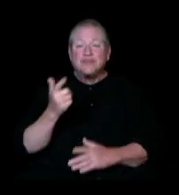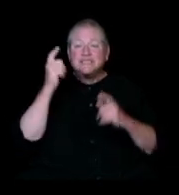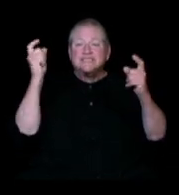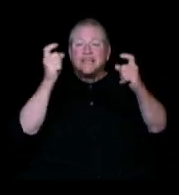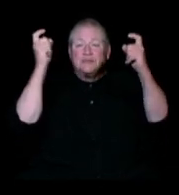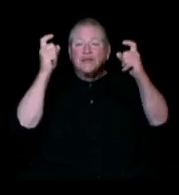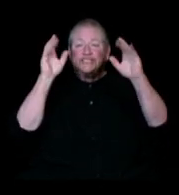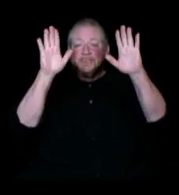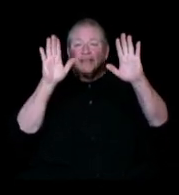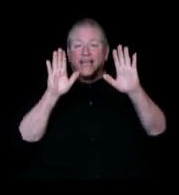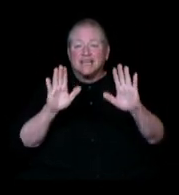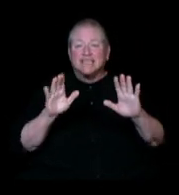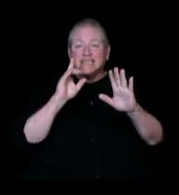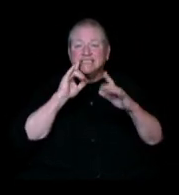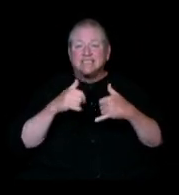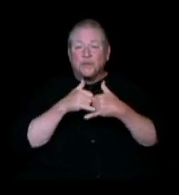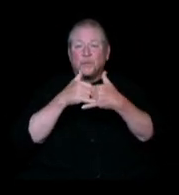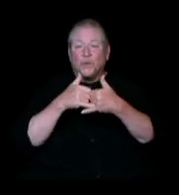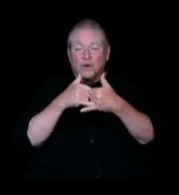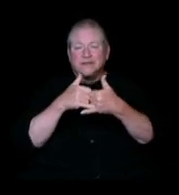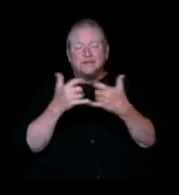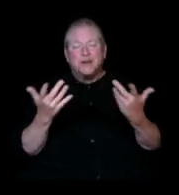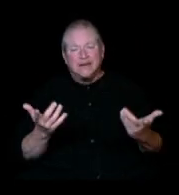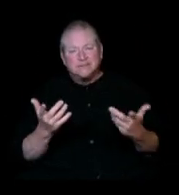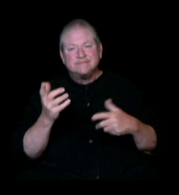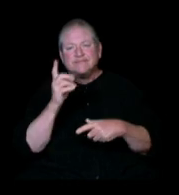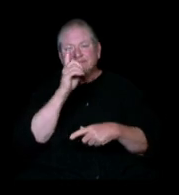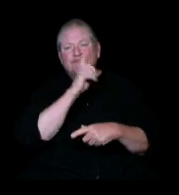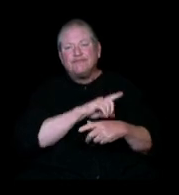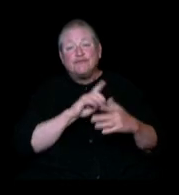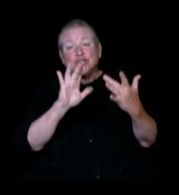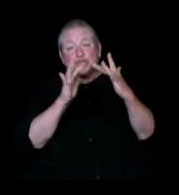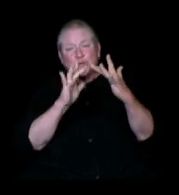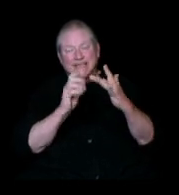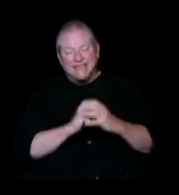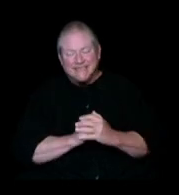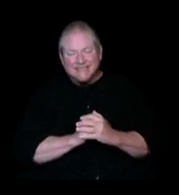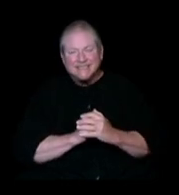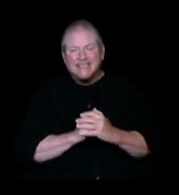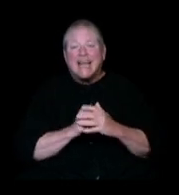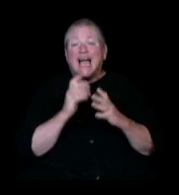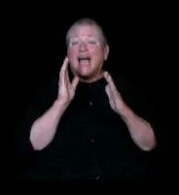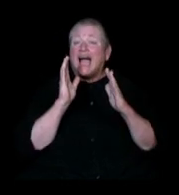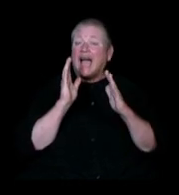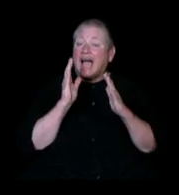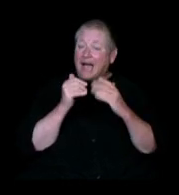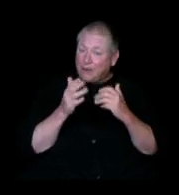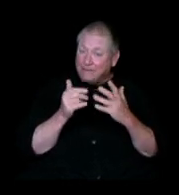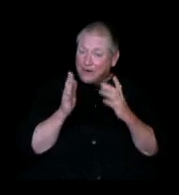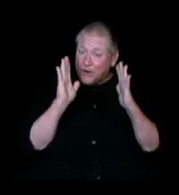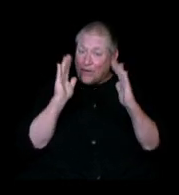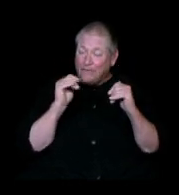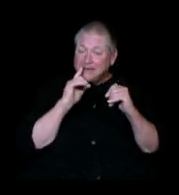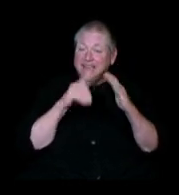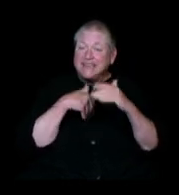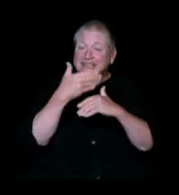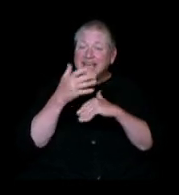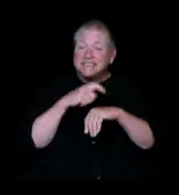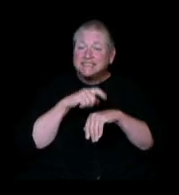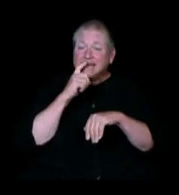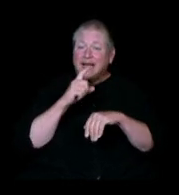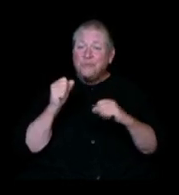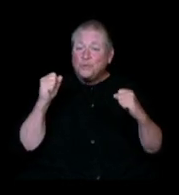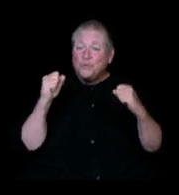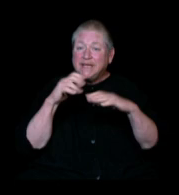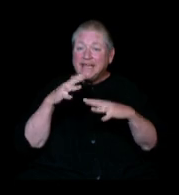ceremony. Well, virtually, that is. Again, however, hopefully the next time we get together, that we